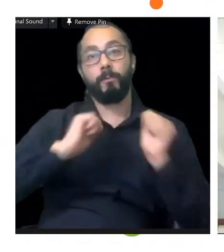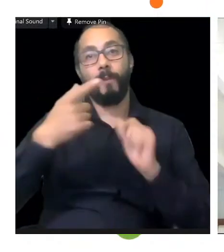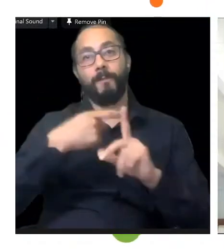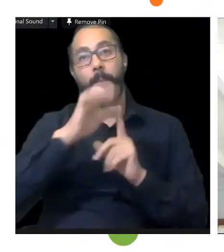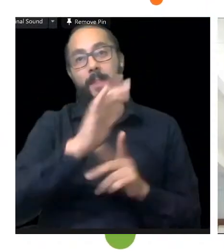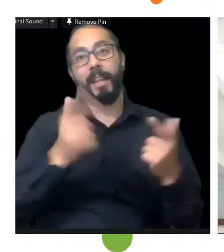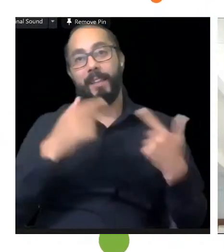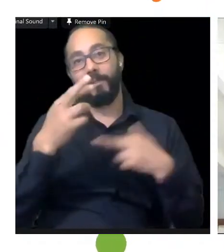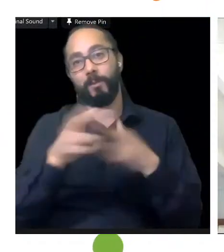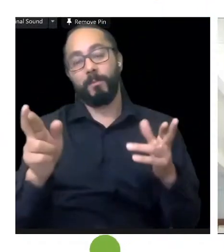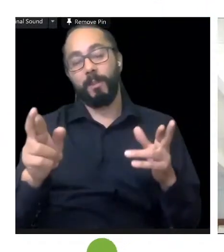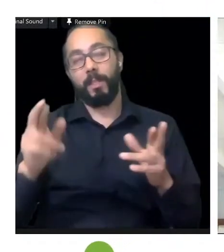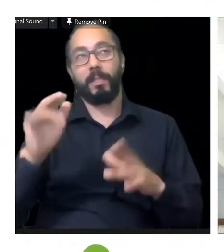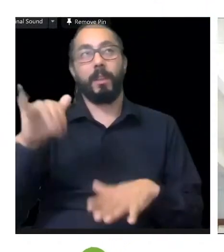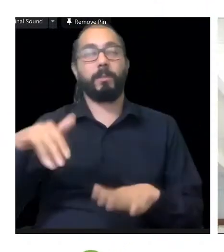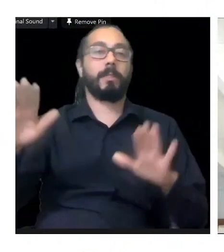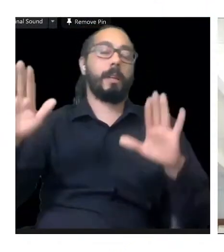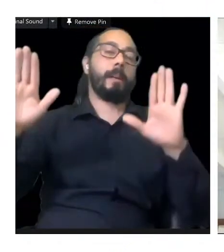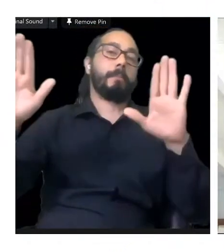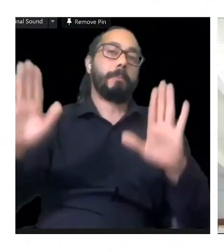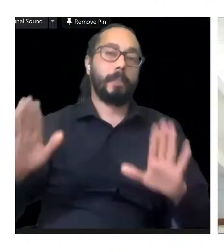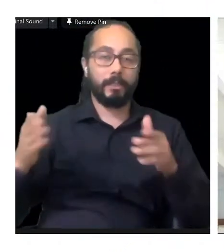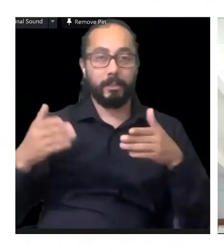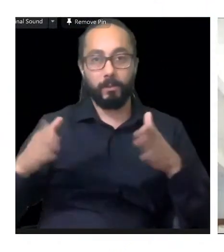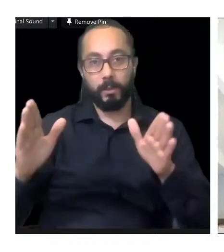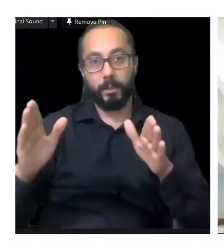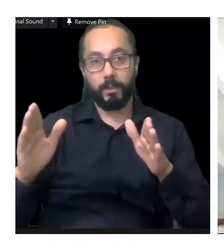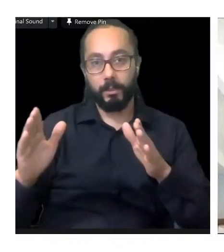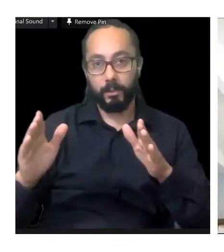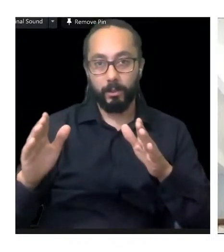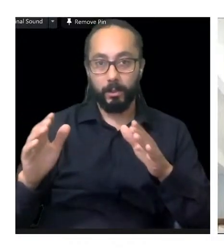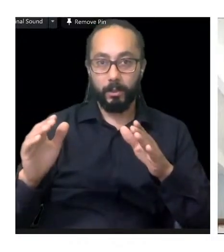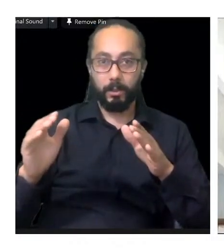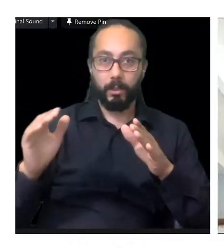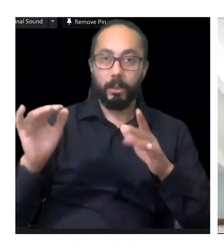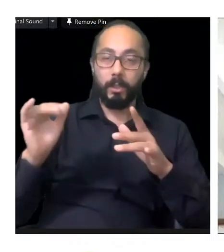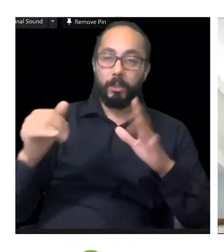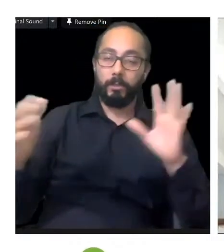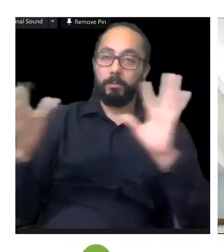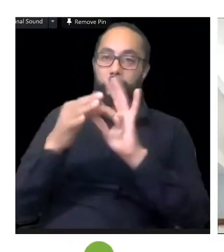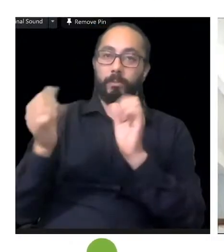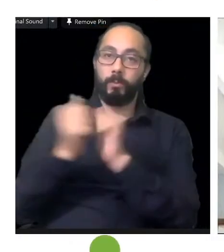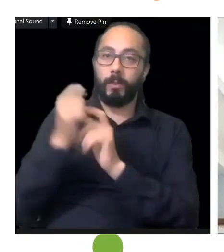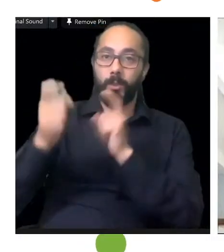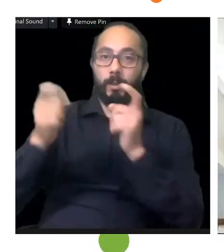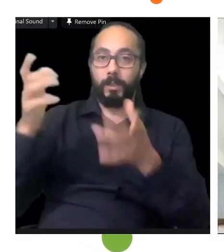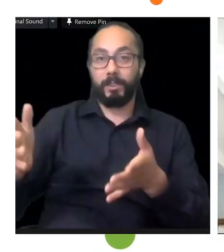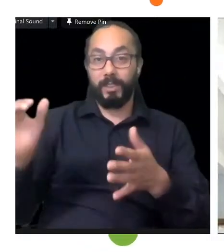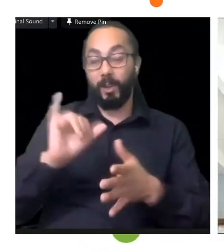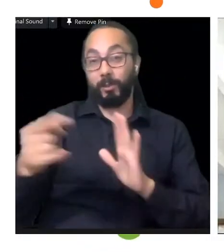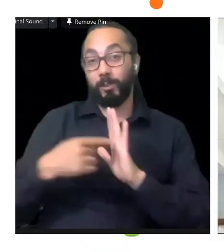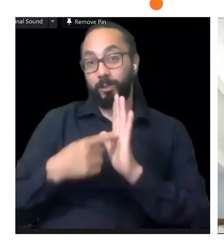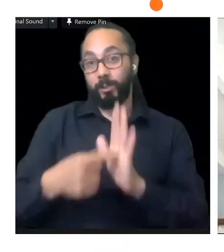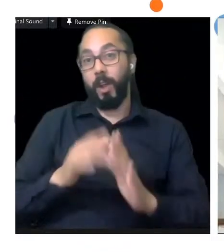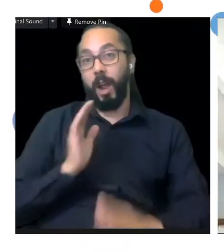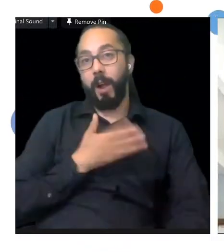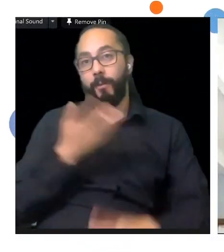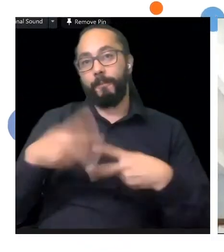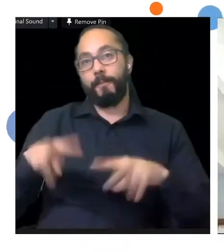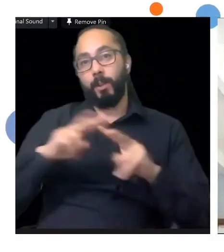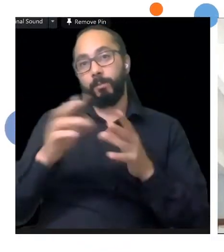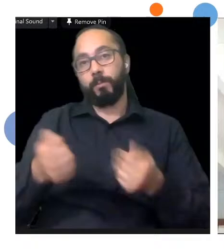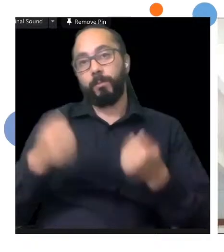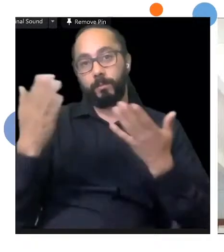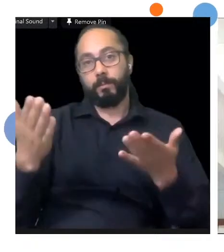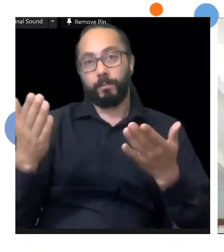was a terrific way to engage with our donors and demonstrating, frankly, our value proposition. You asked about how